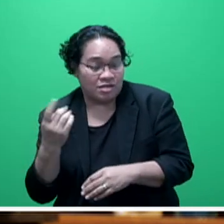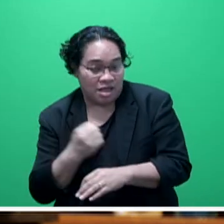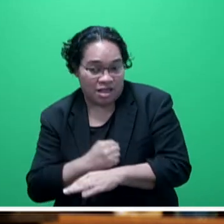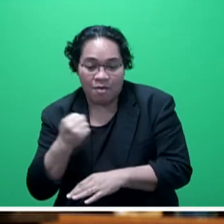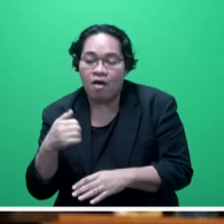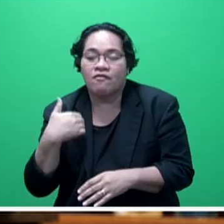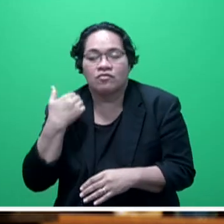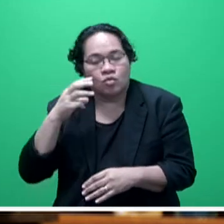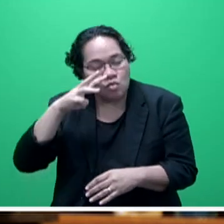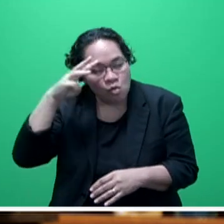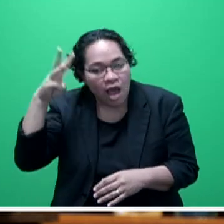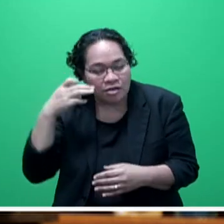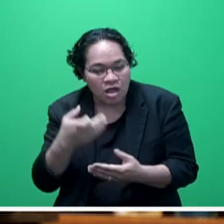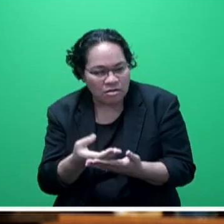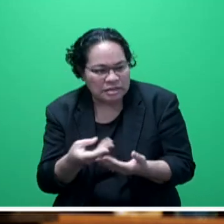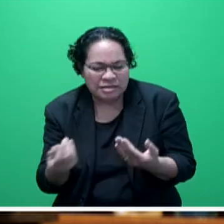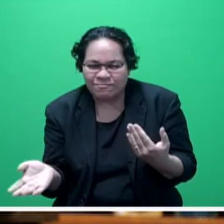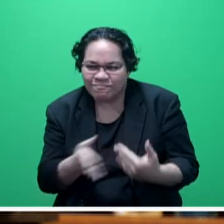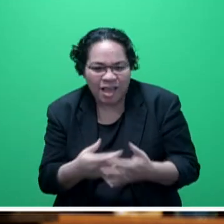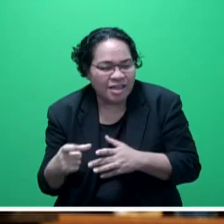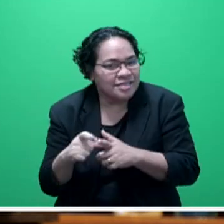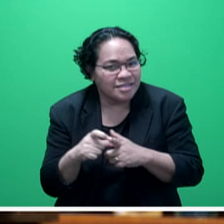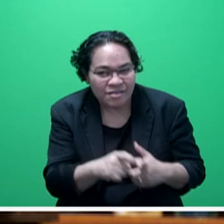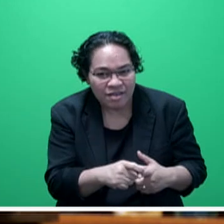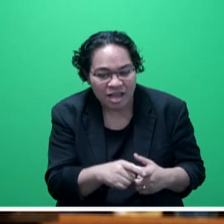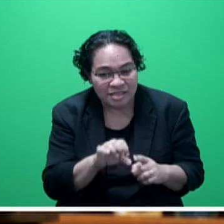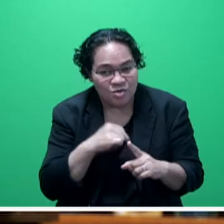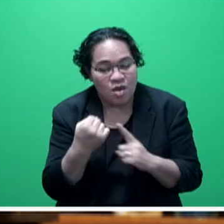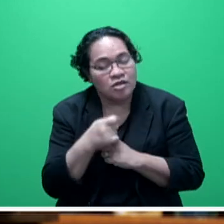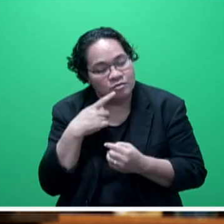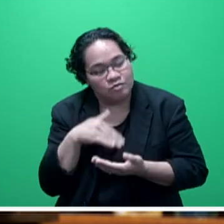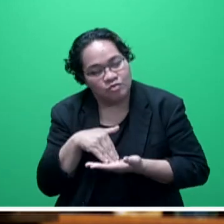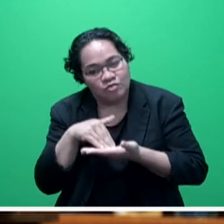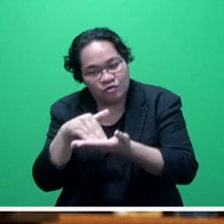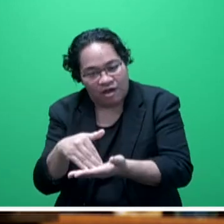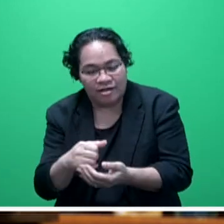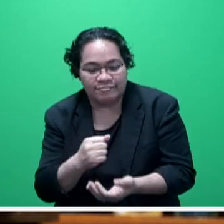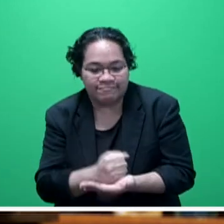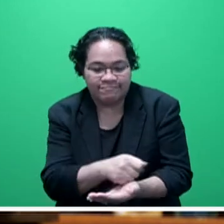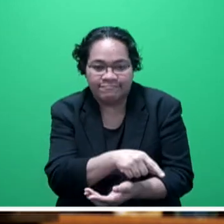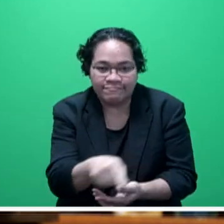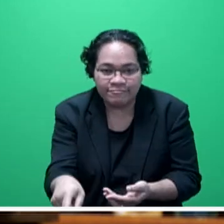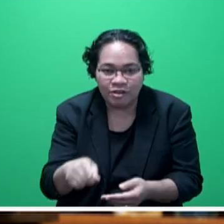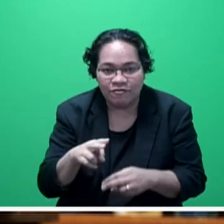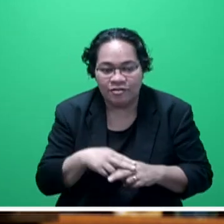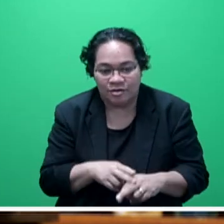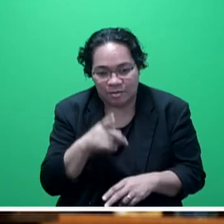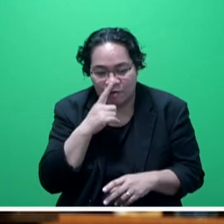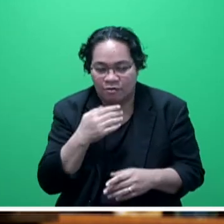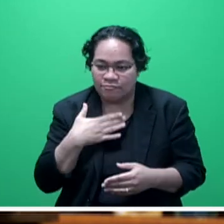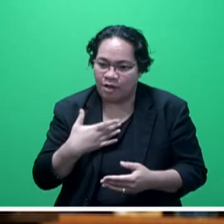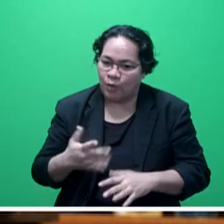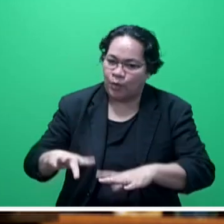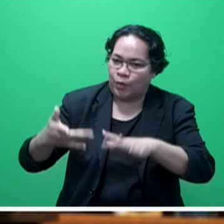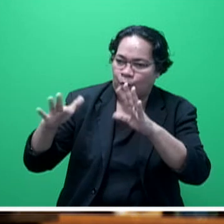in addressing any difficult situation to provide support to our fellow Fijians. I commend and thank the